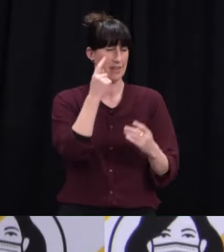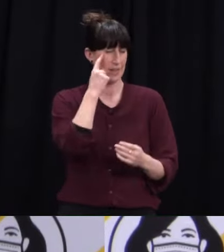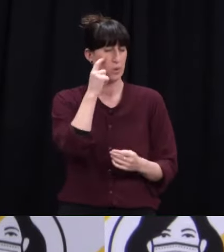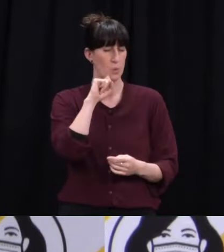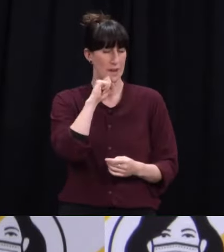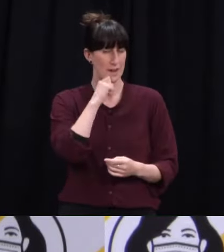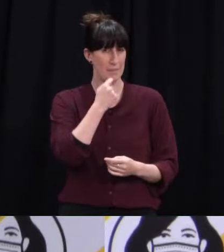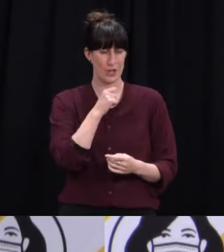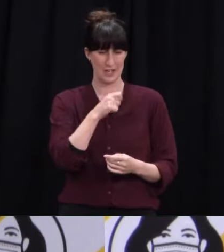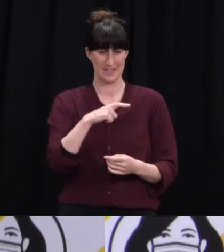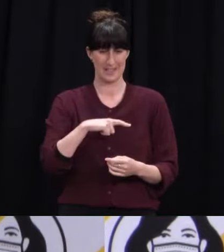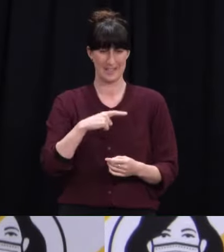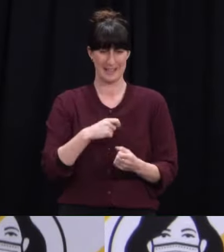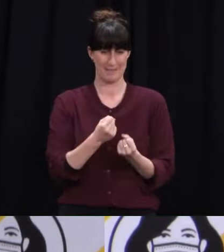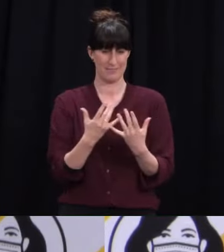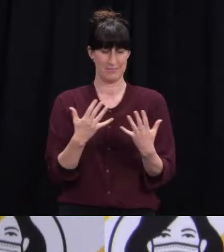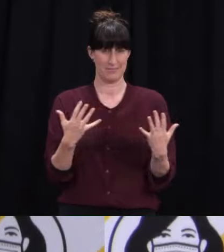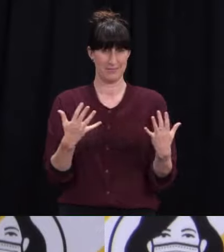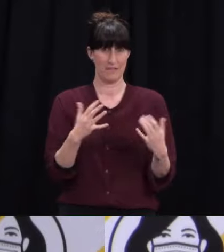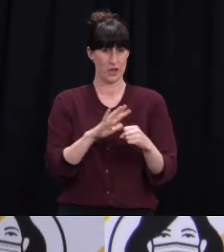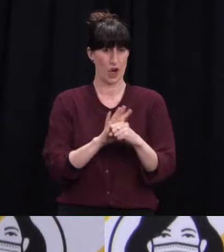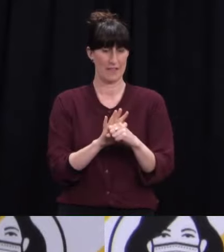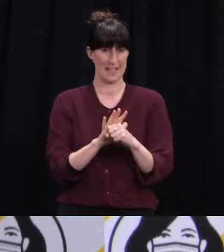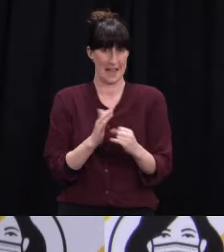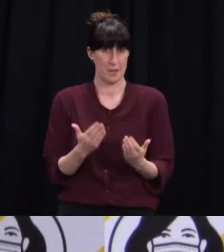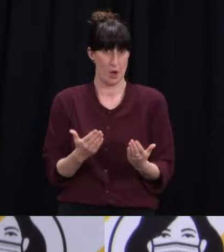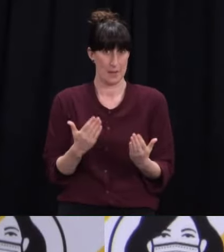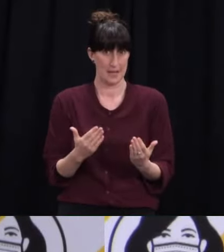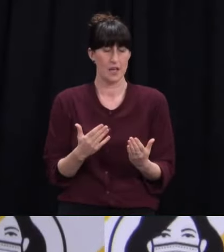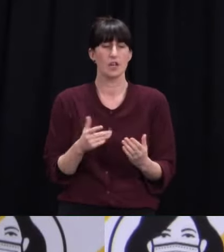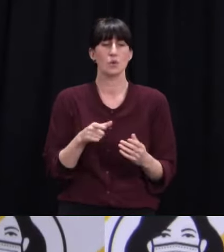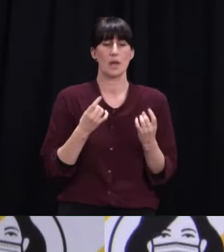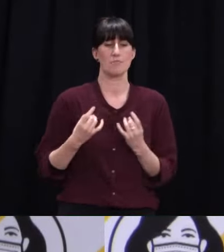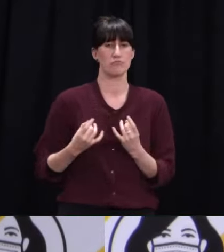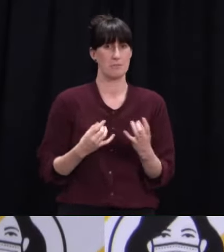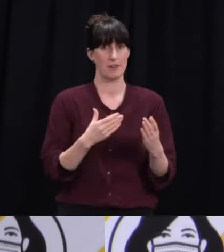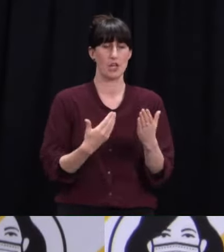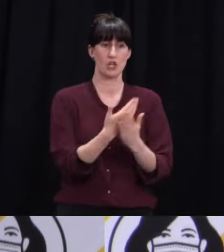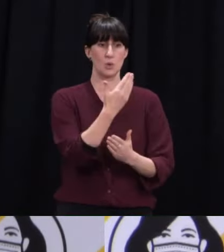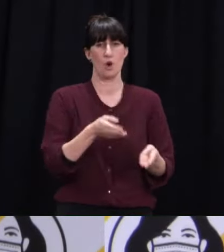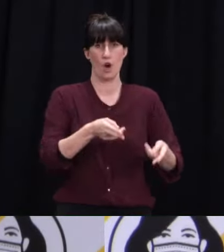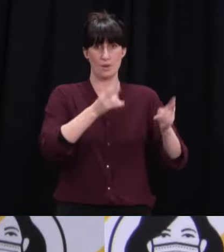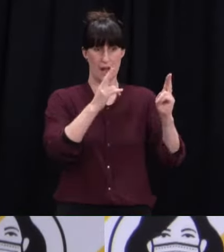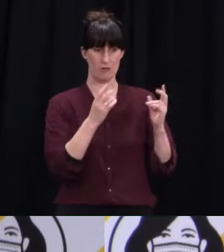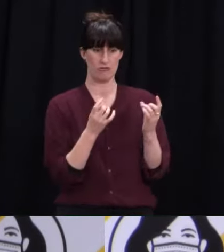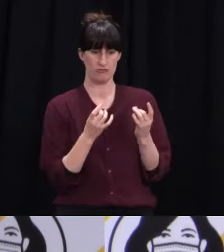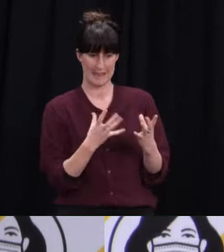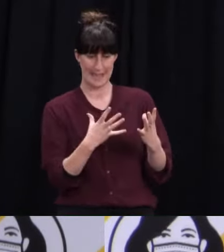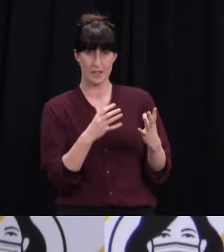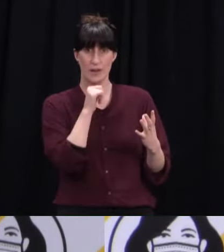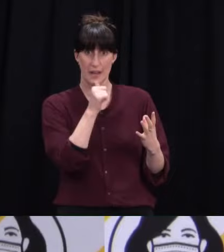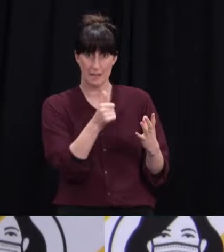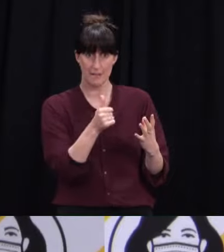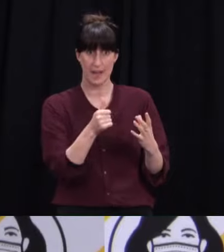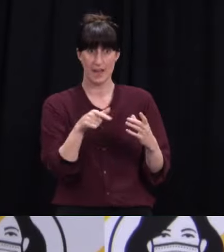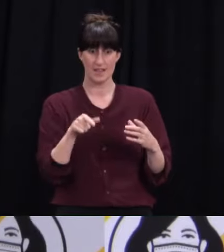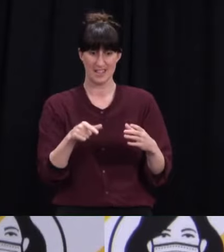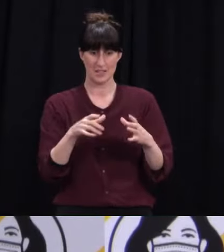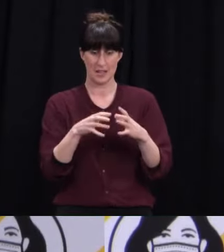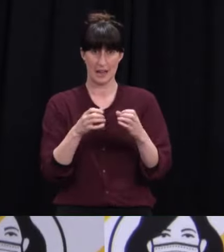that given the number of cases that we're seeing. So we're preparing that facility now so that we will have those rooms available if case numbers continue to grow.